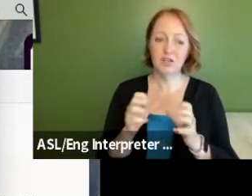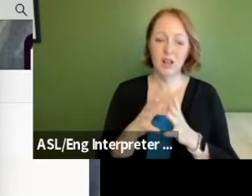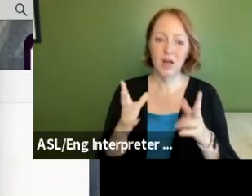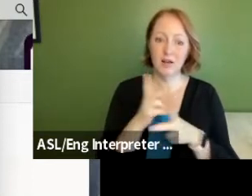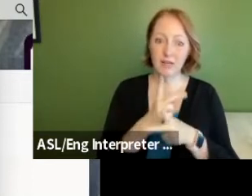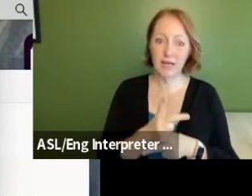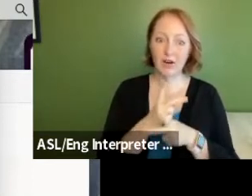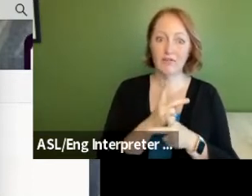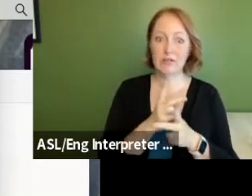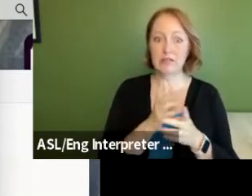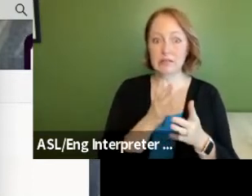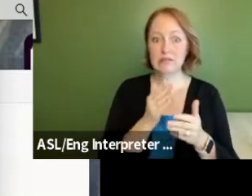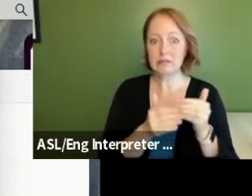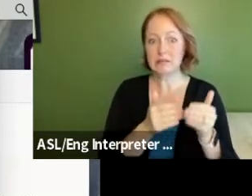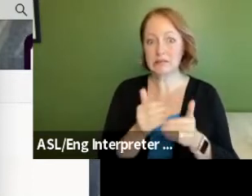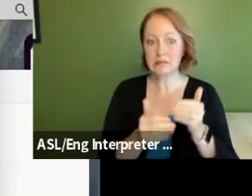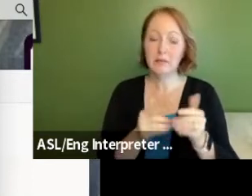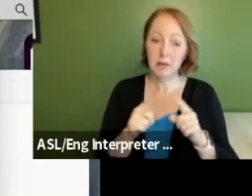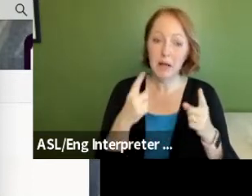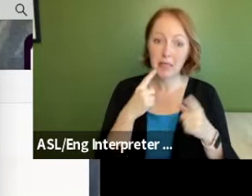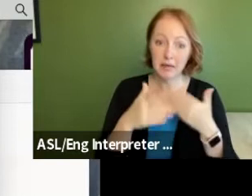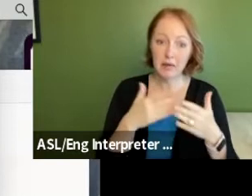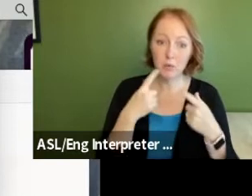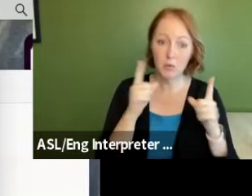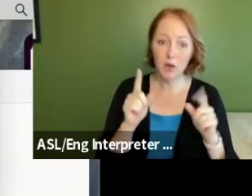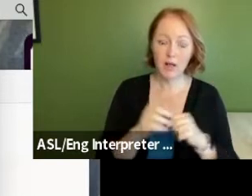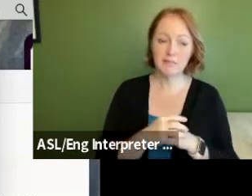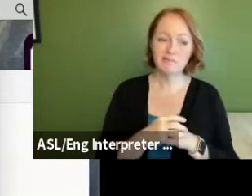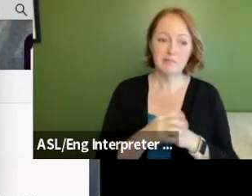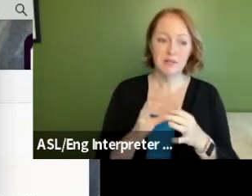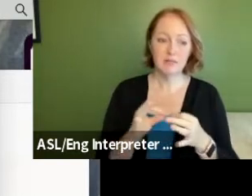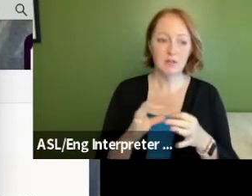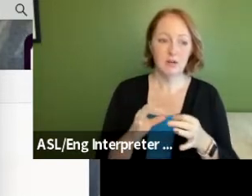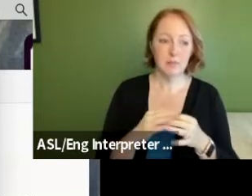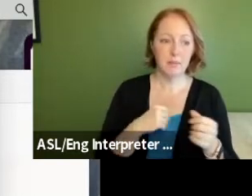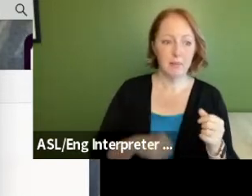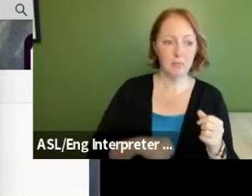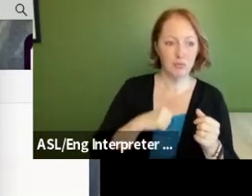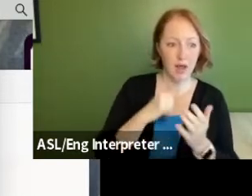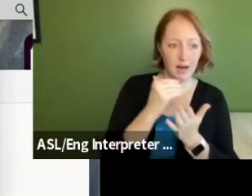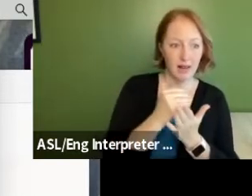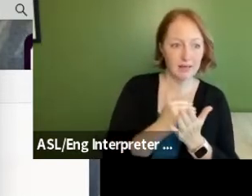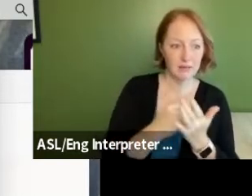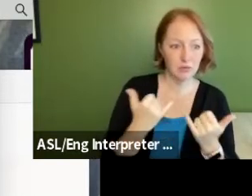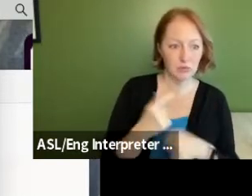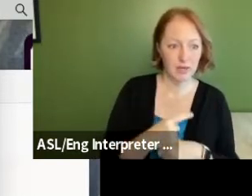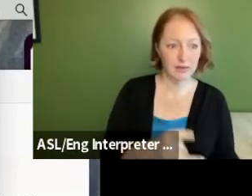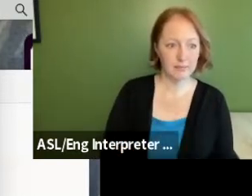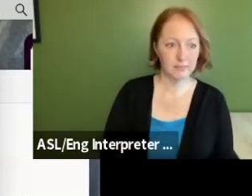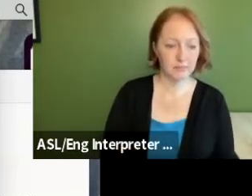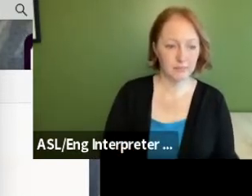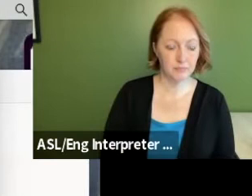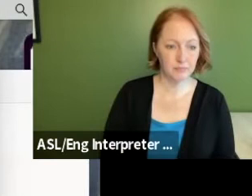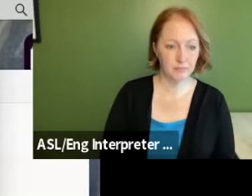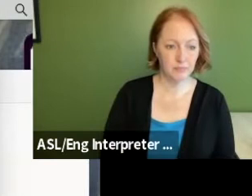carefully walking, but I think it went really well. So I'm going to be talking about my pride lesson today. So I'm just going to walk us through my